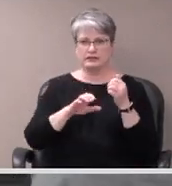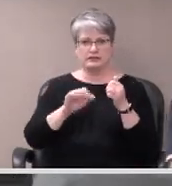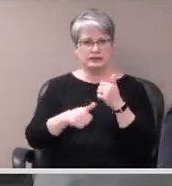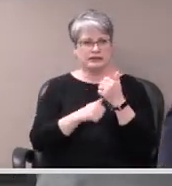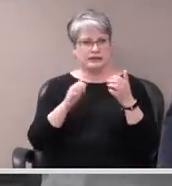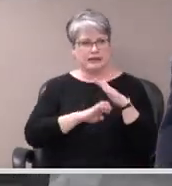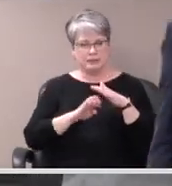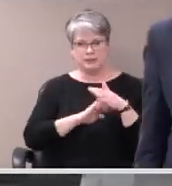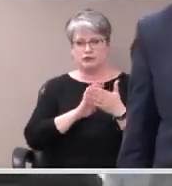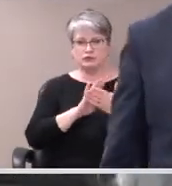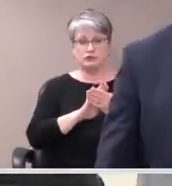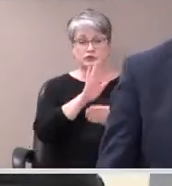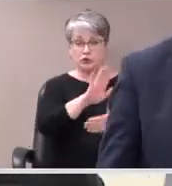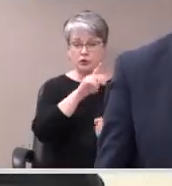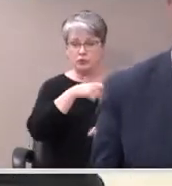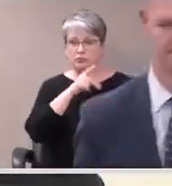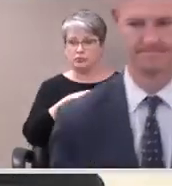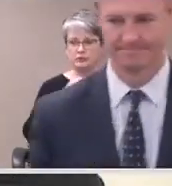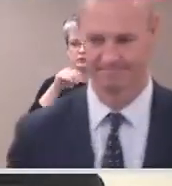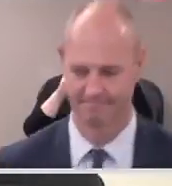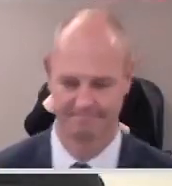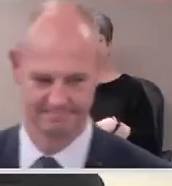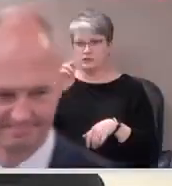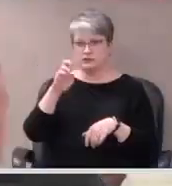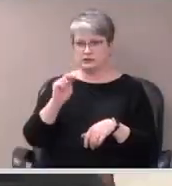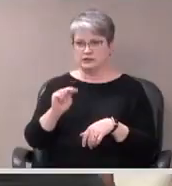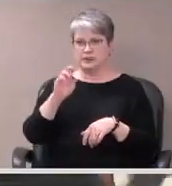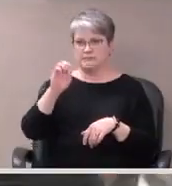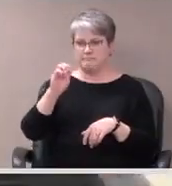Schools, Joe Leffert, and her principal, Justin Mattson.